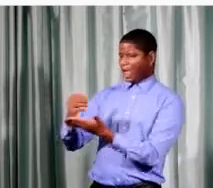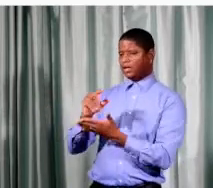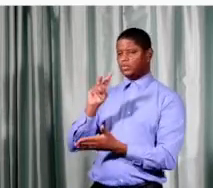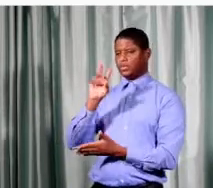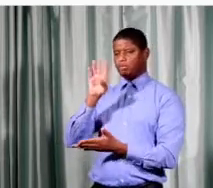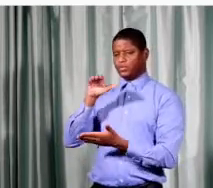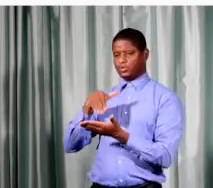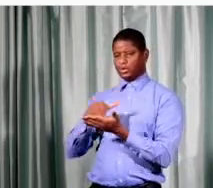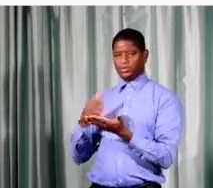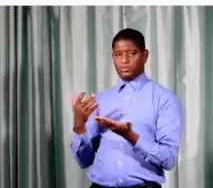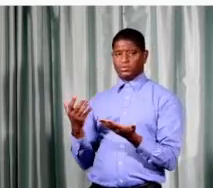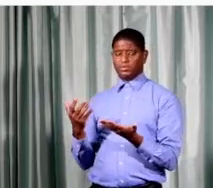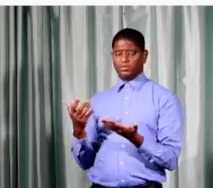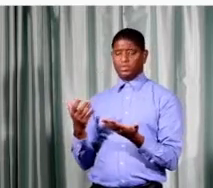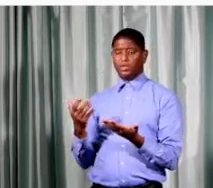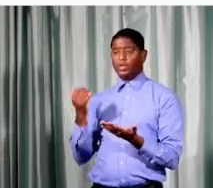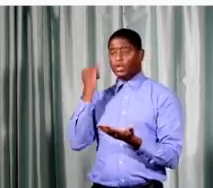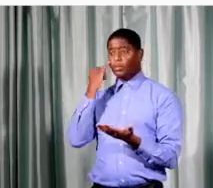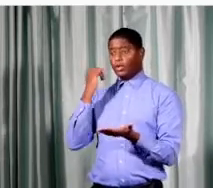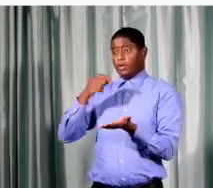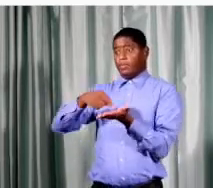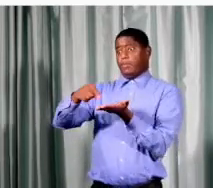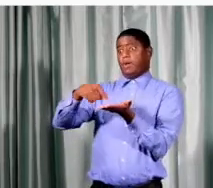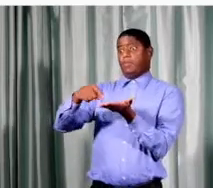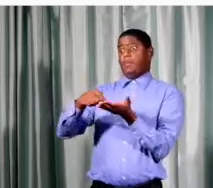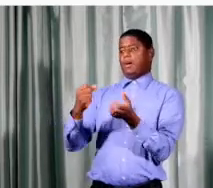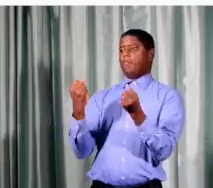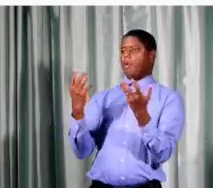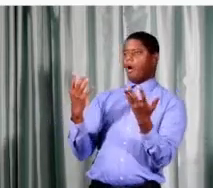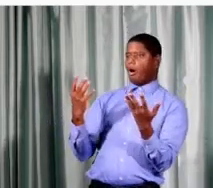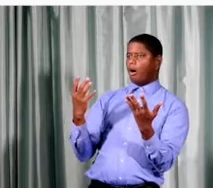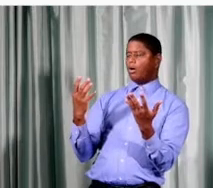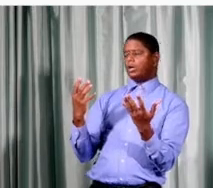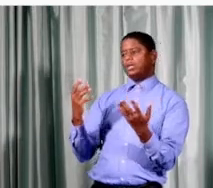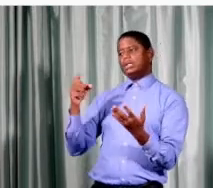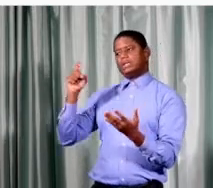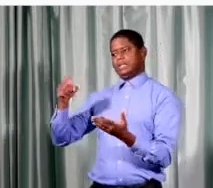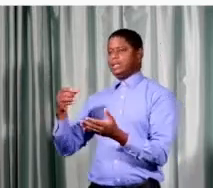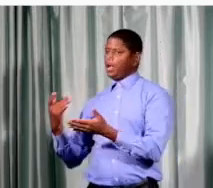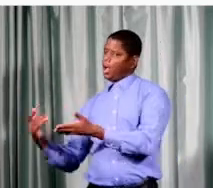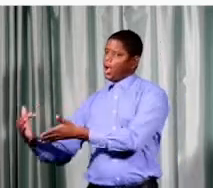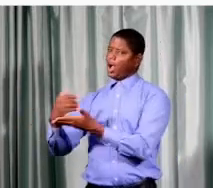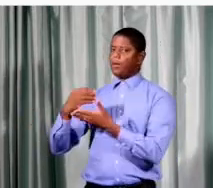or it may not be enough cash the business is generating. So,